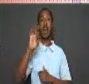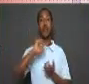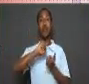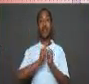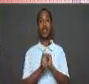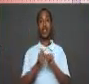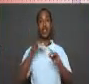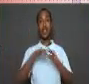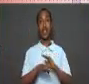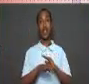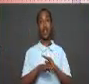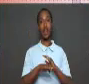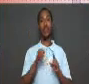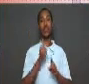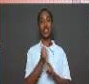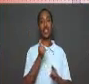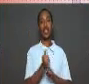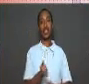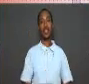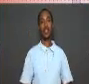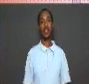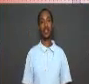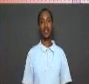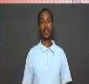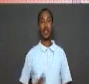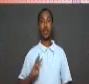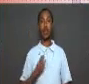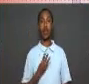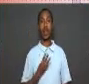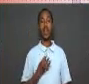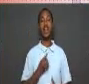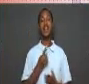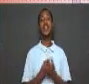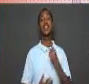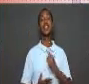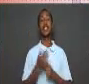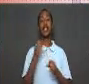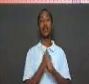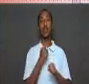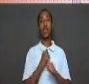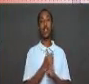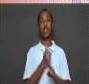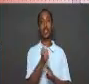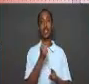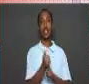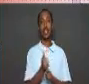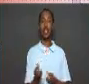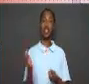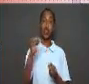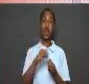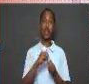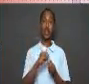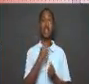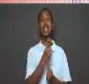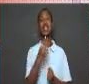converted into steel. We will discuss the production of steel as well as